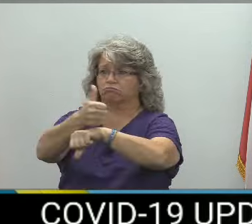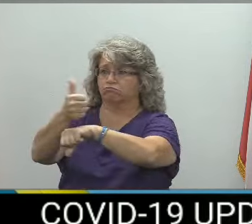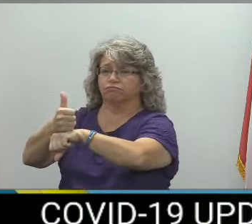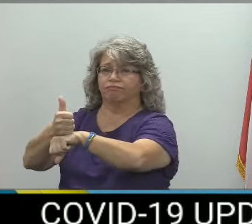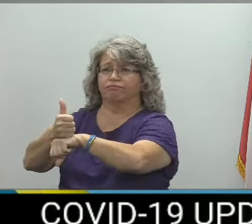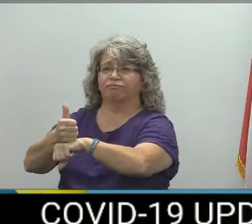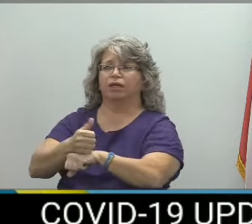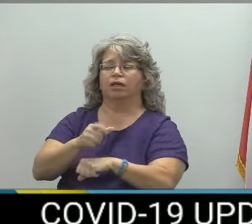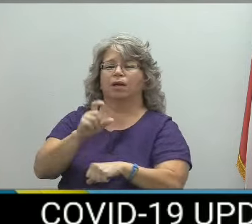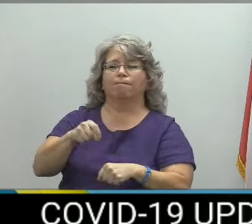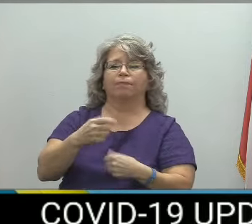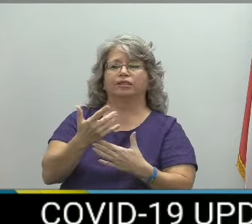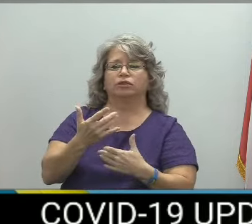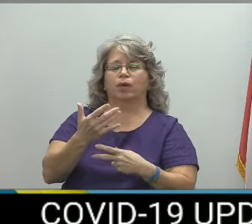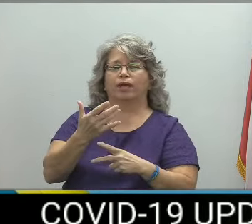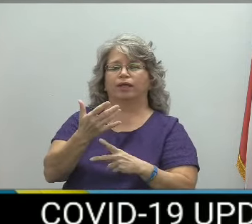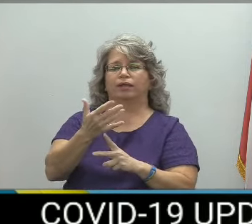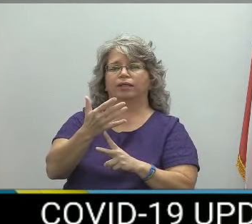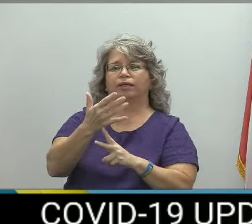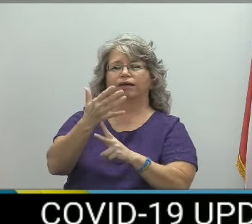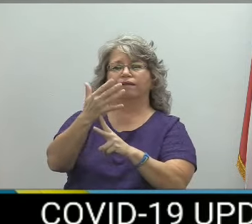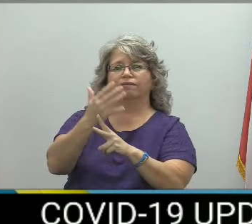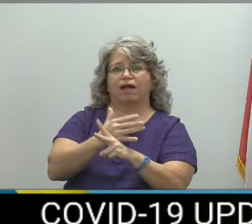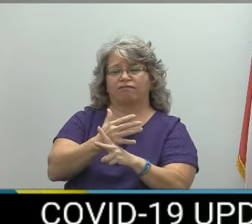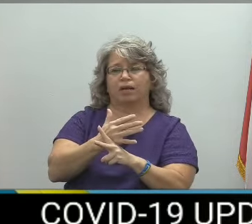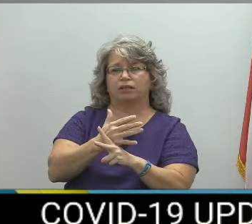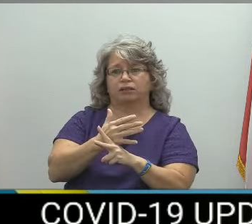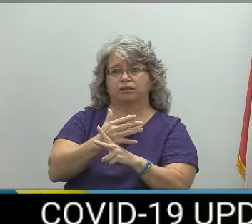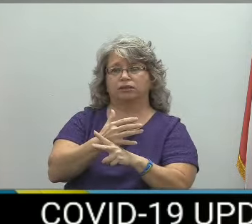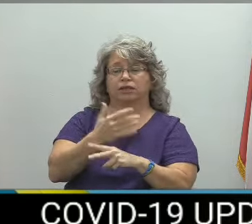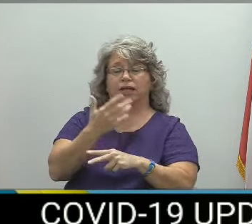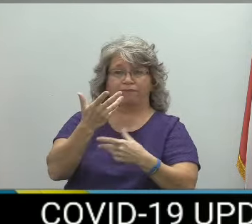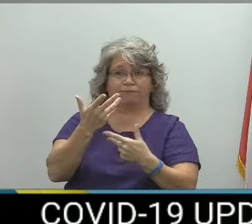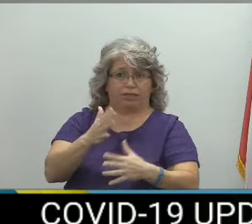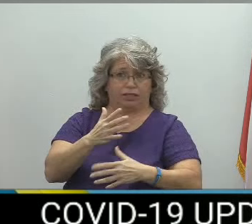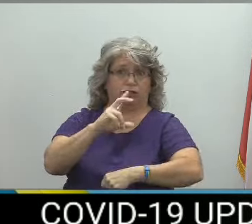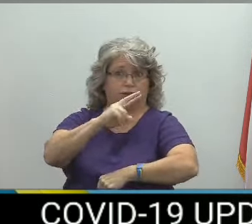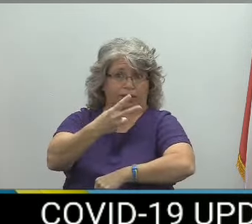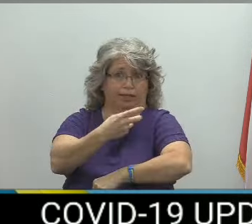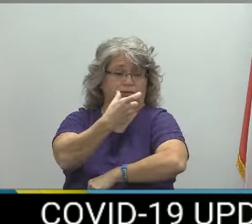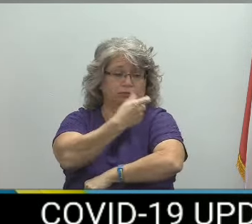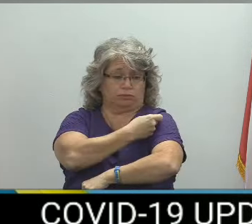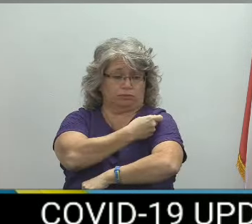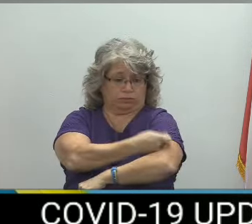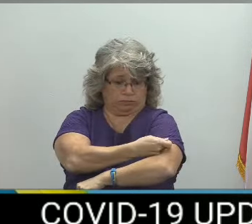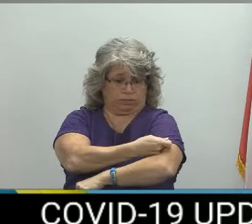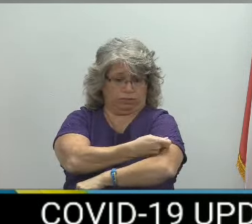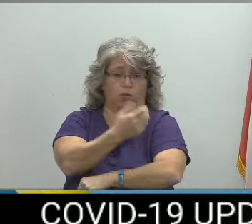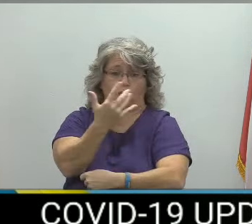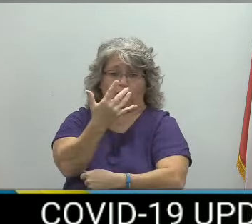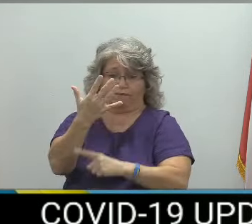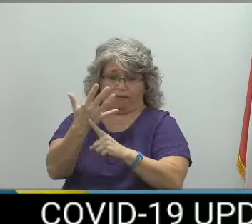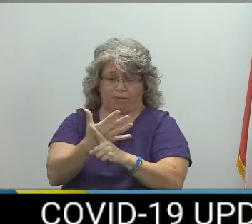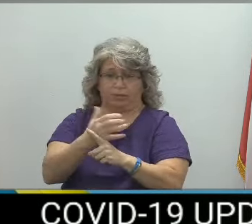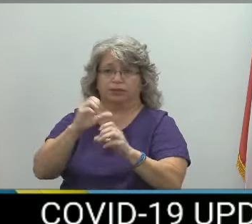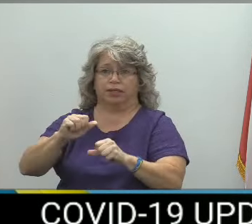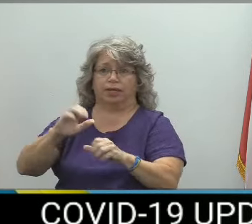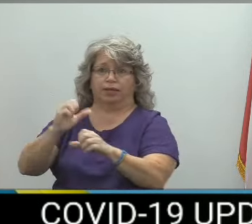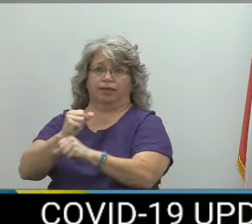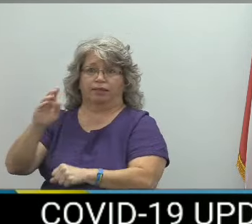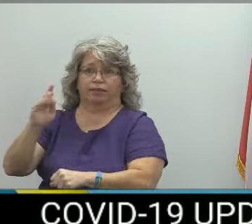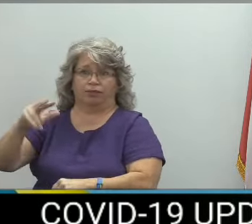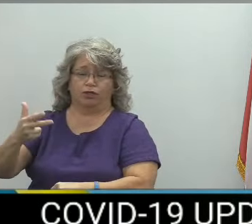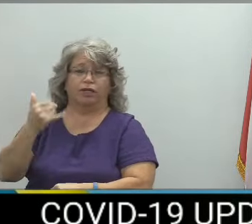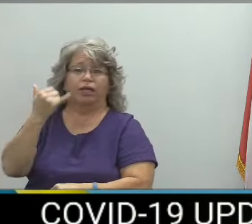after your second or 5 months after your first J&J. So what's the vaccination rates for Nueces County?